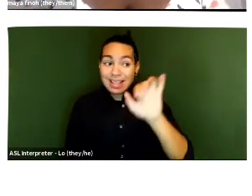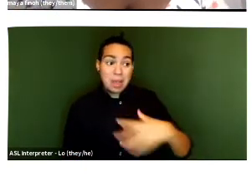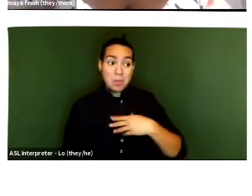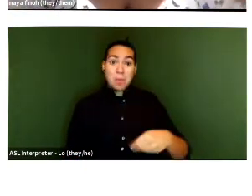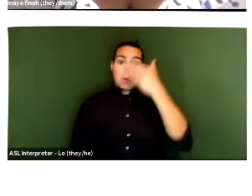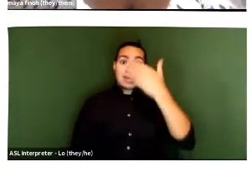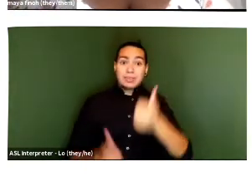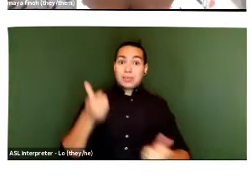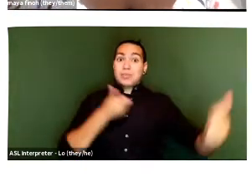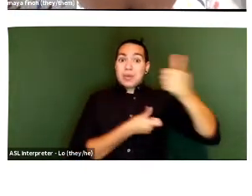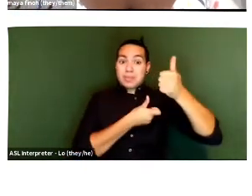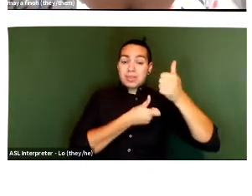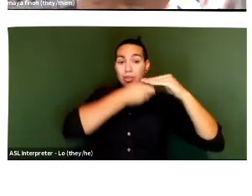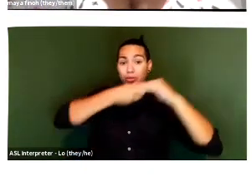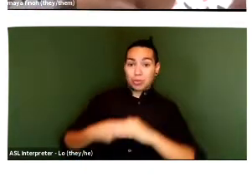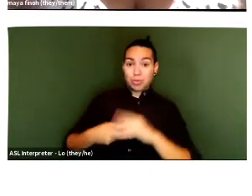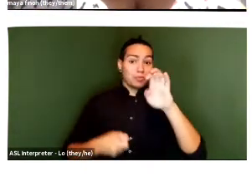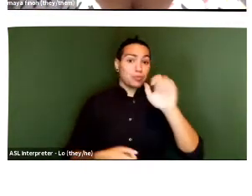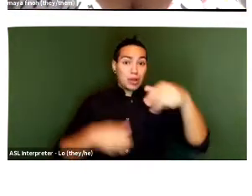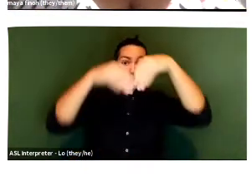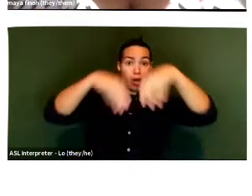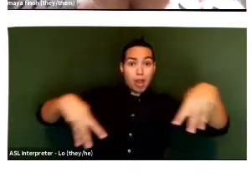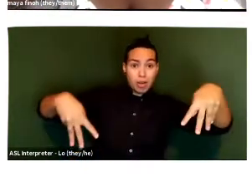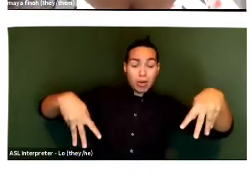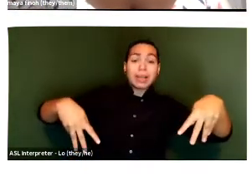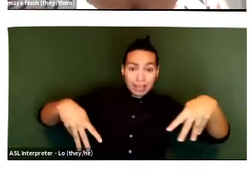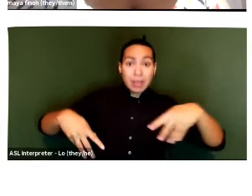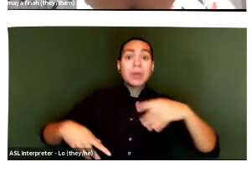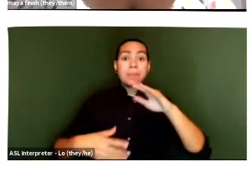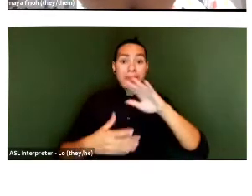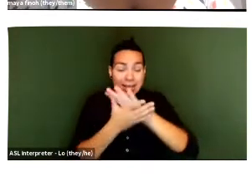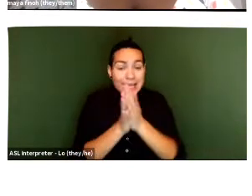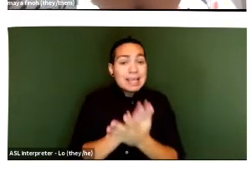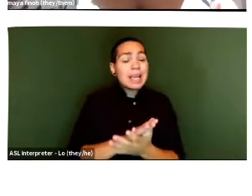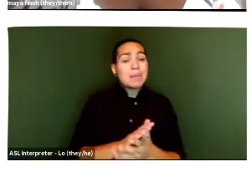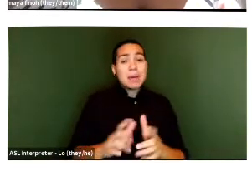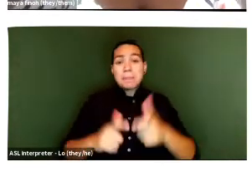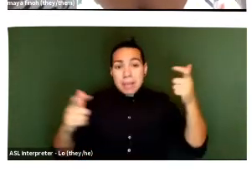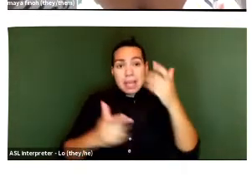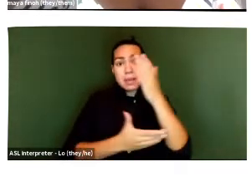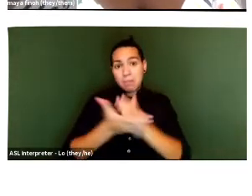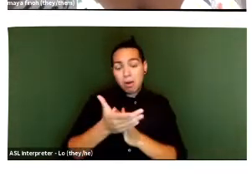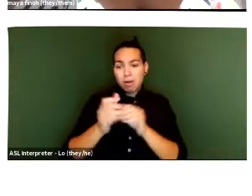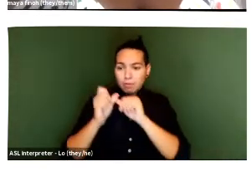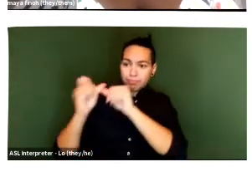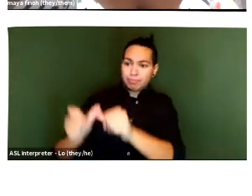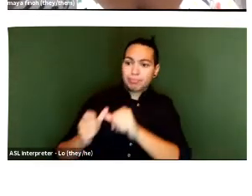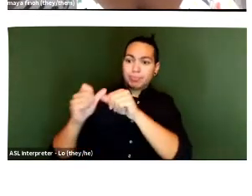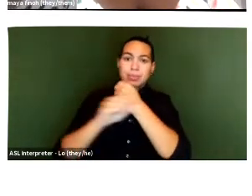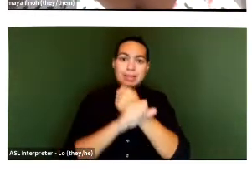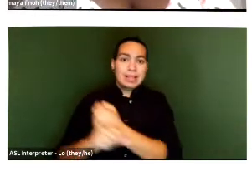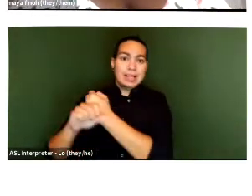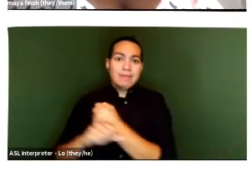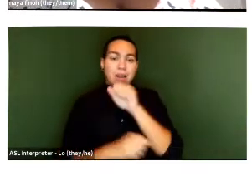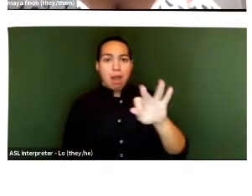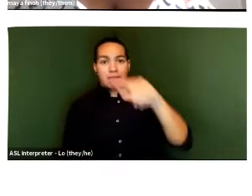ideology, this racial hierarchy, was instrumental to the continued enslavement of Black peoples.